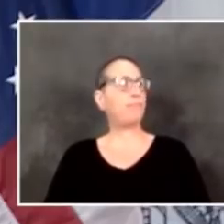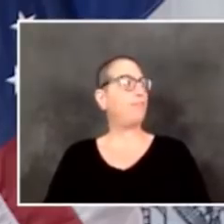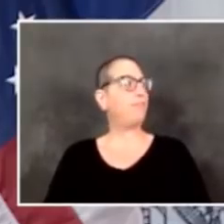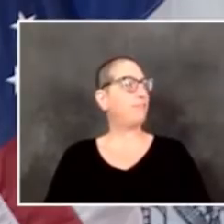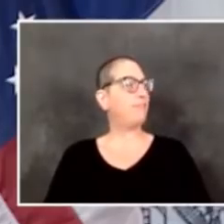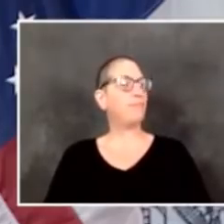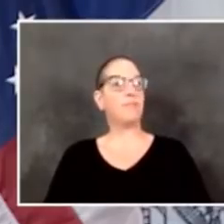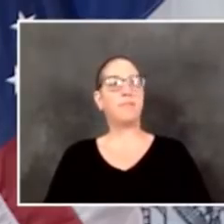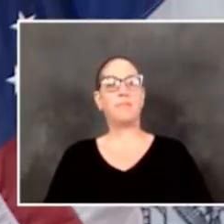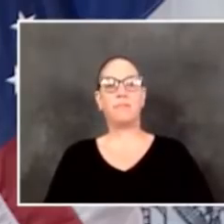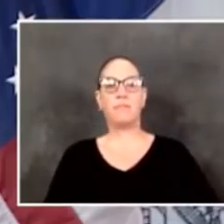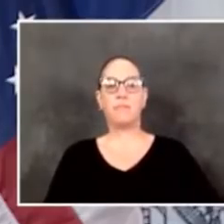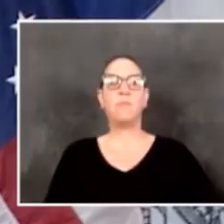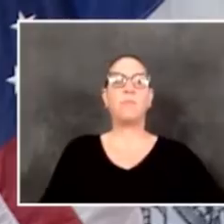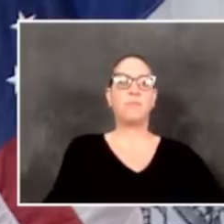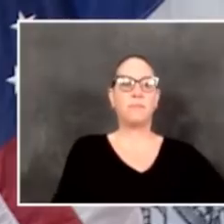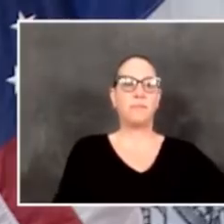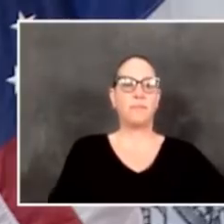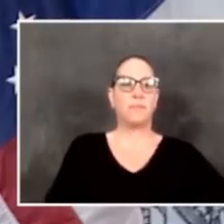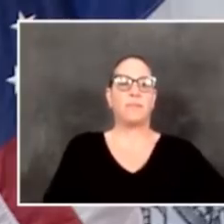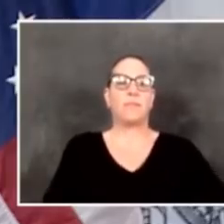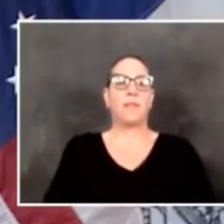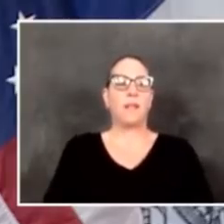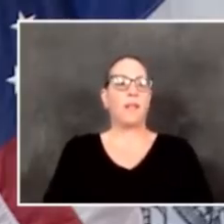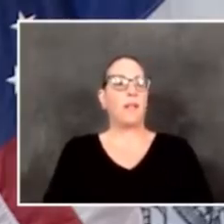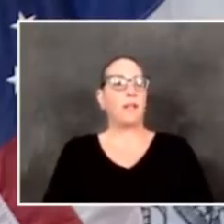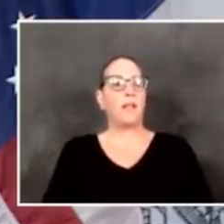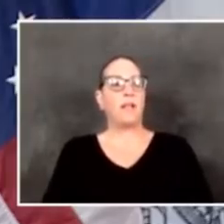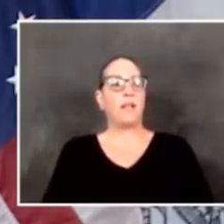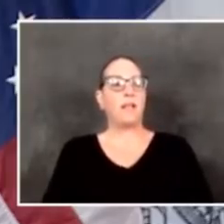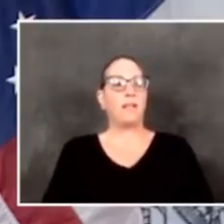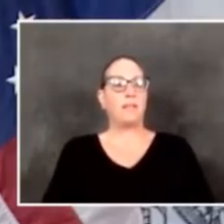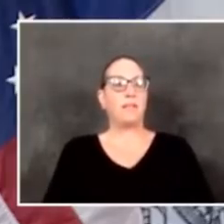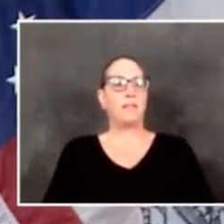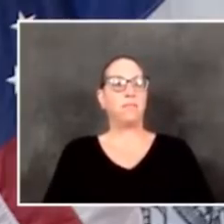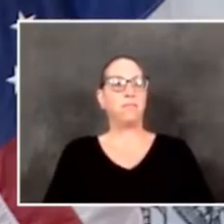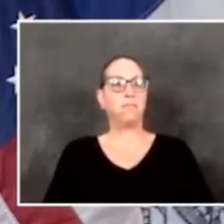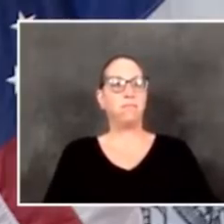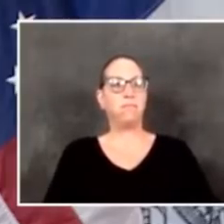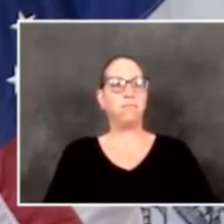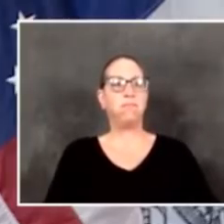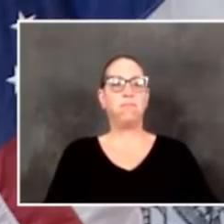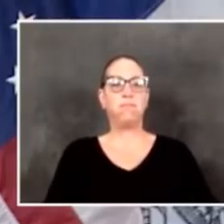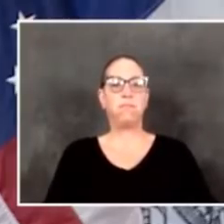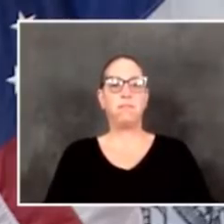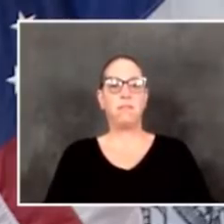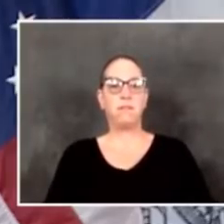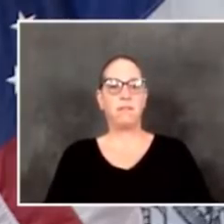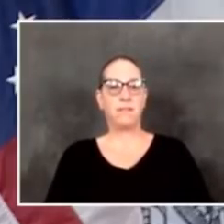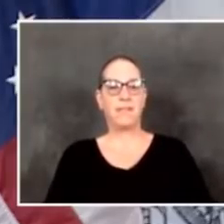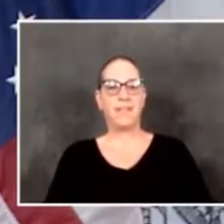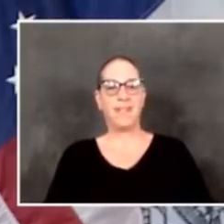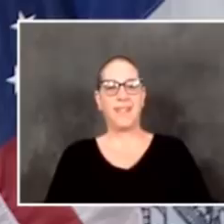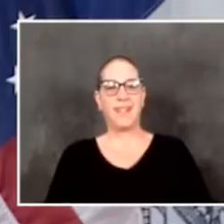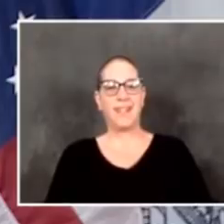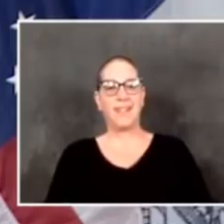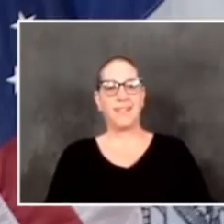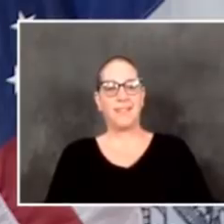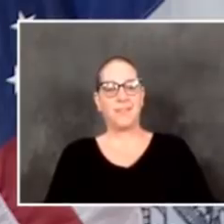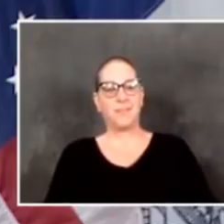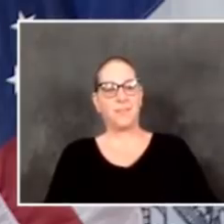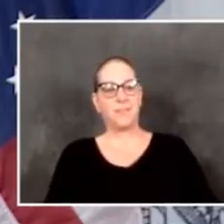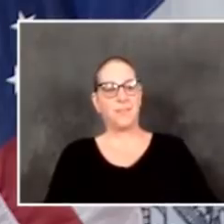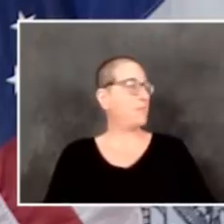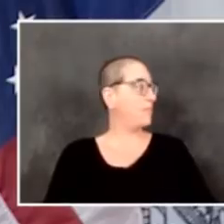Por primera vez, desde marzo, estamos seguros que tenemos todo el equipo